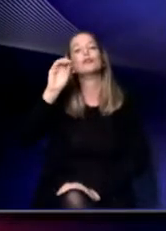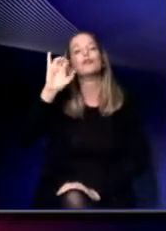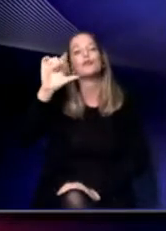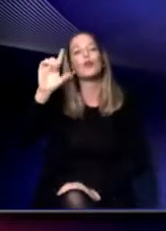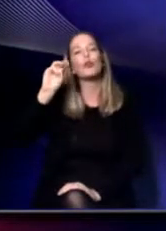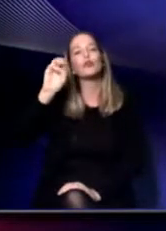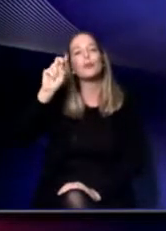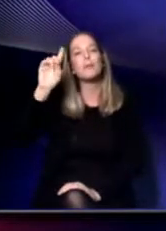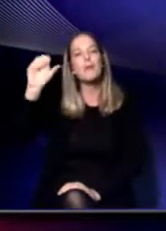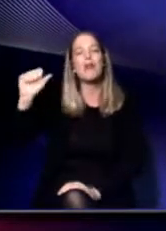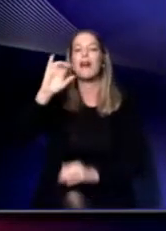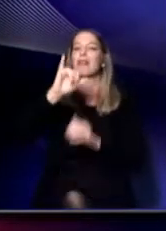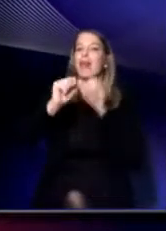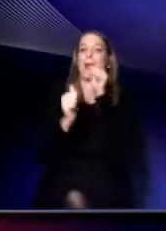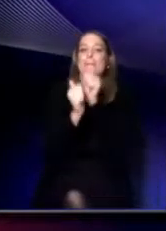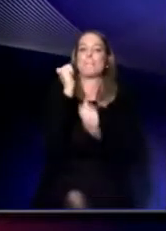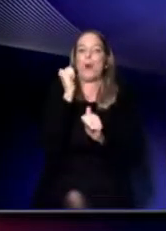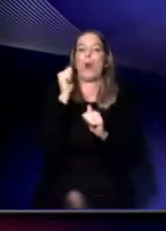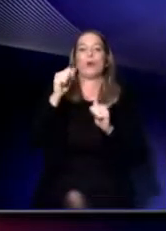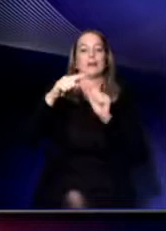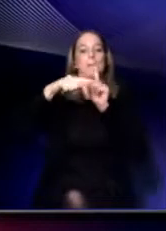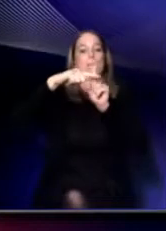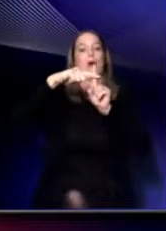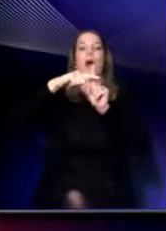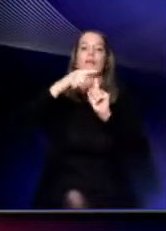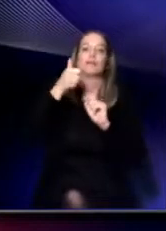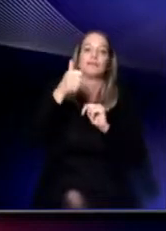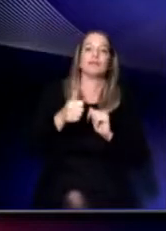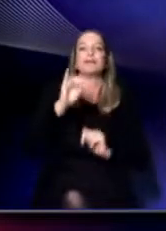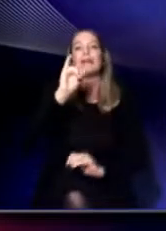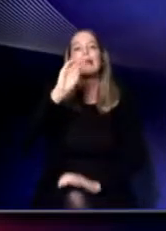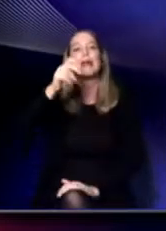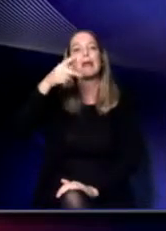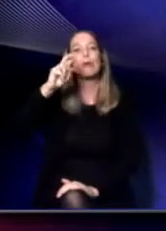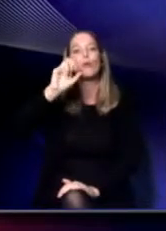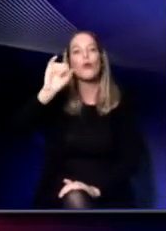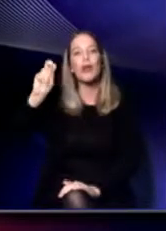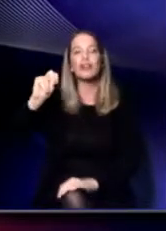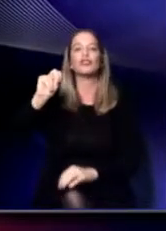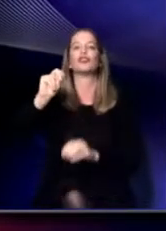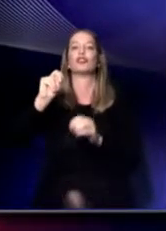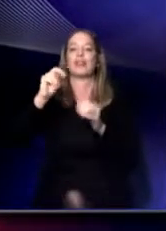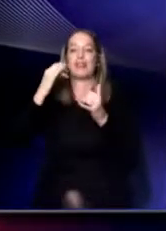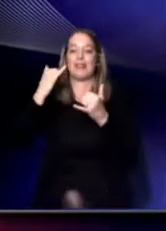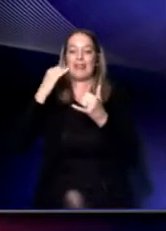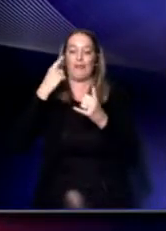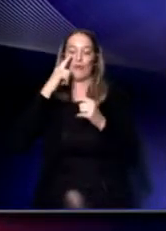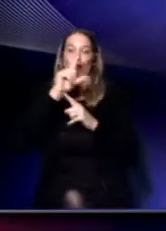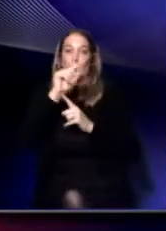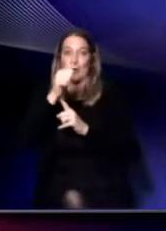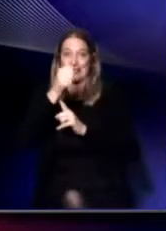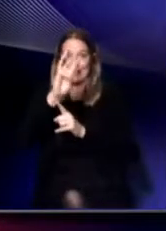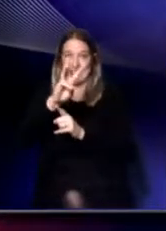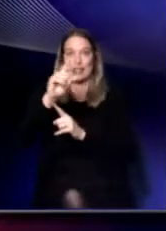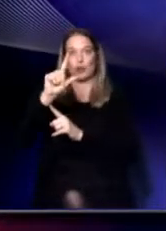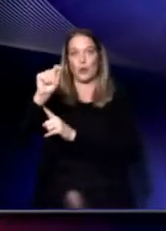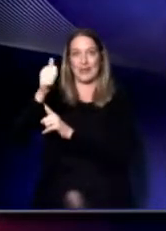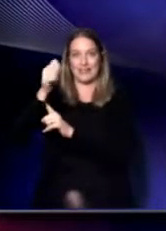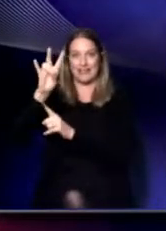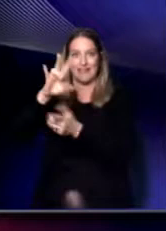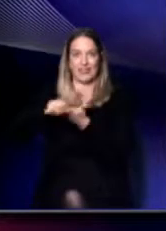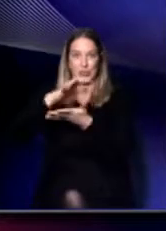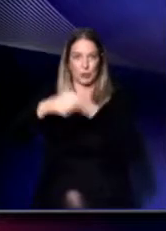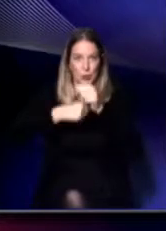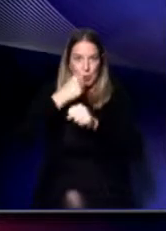for the entire 2016 and 2017 school year. And a few of those featured items from the last 2 months that